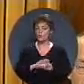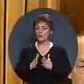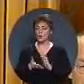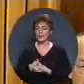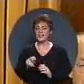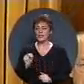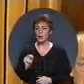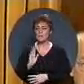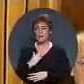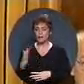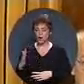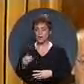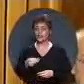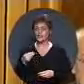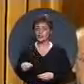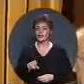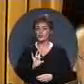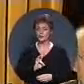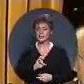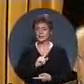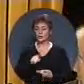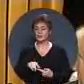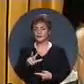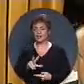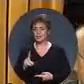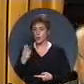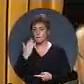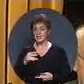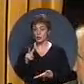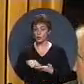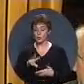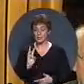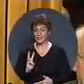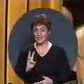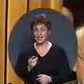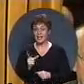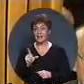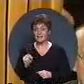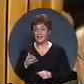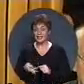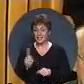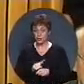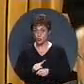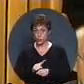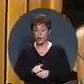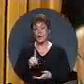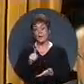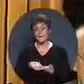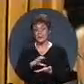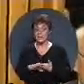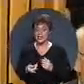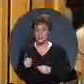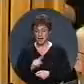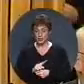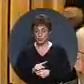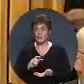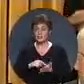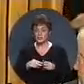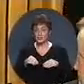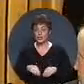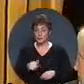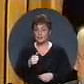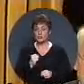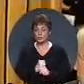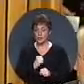firm, Normand Forêt Communication, a contract awarded between March 7 and 31, 2000.